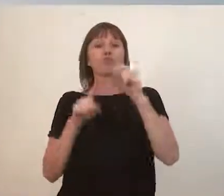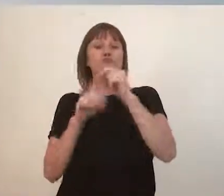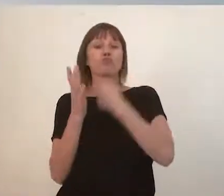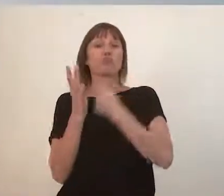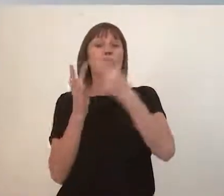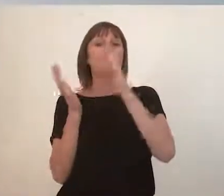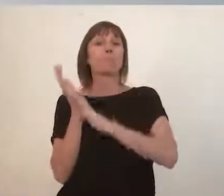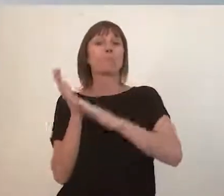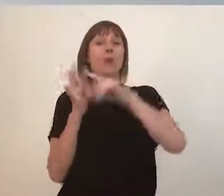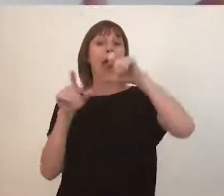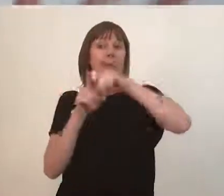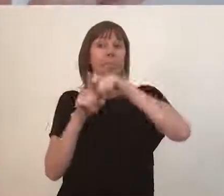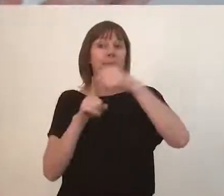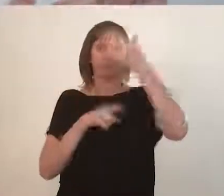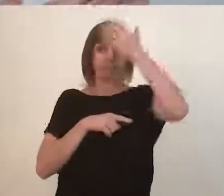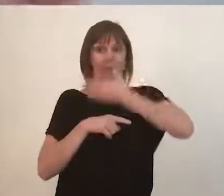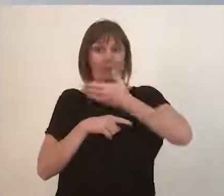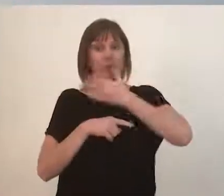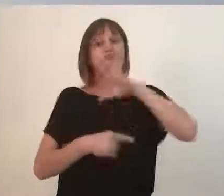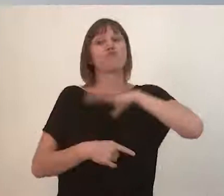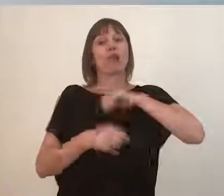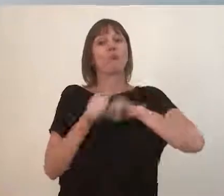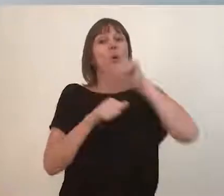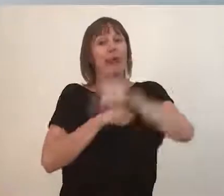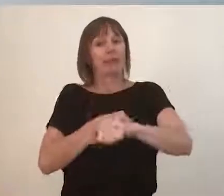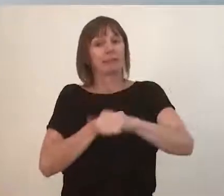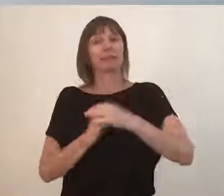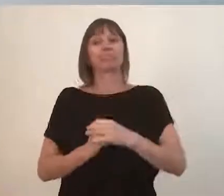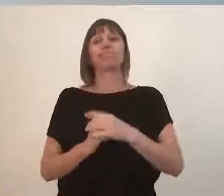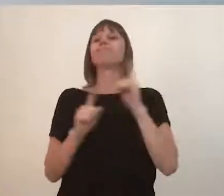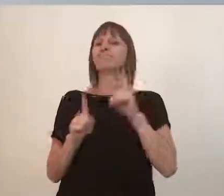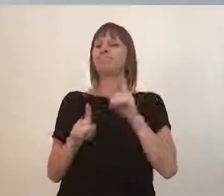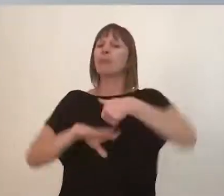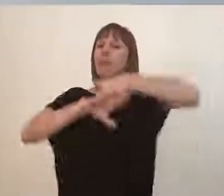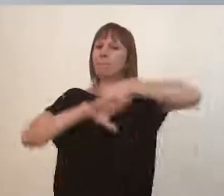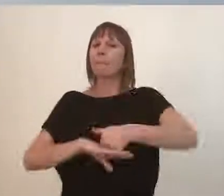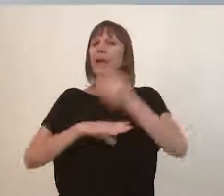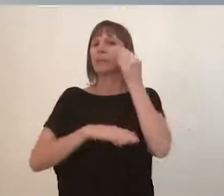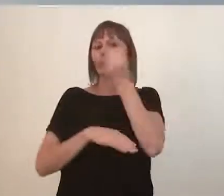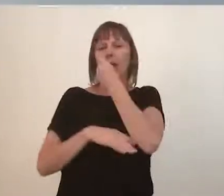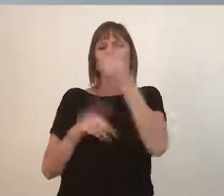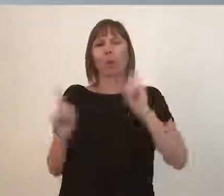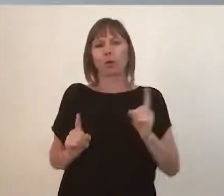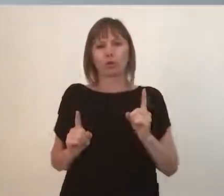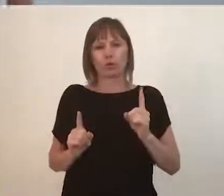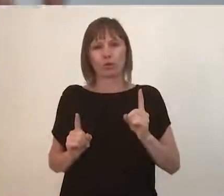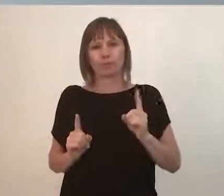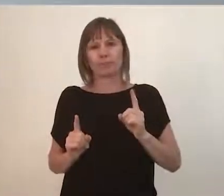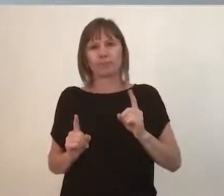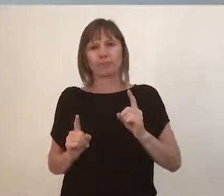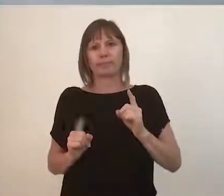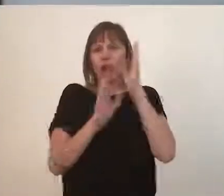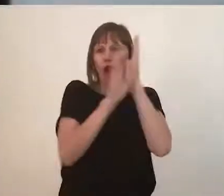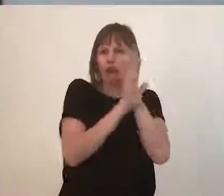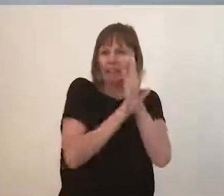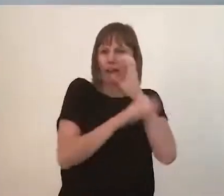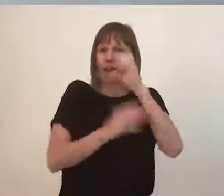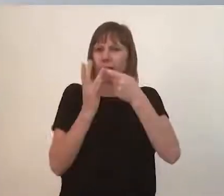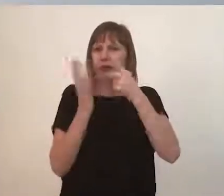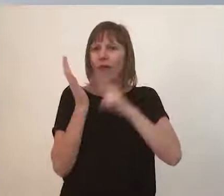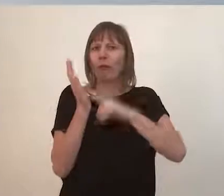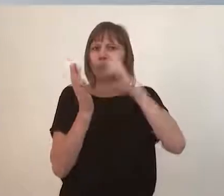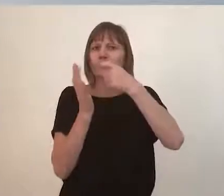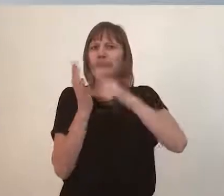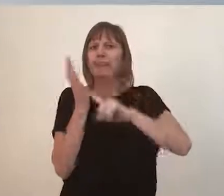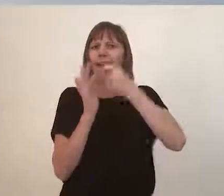what I do. And so I've just primed my face and it's ready for the next step. So how I like to do my base makeup is